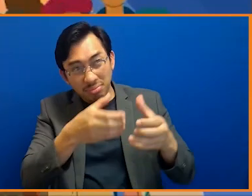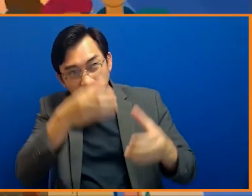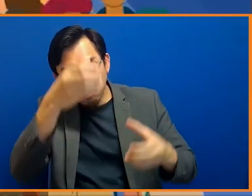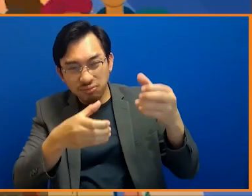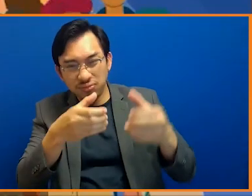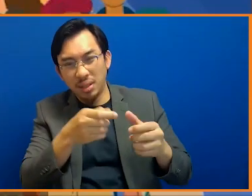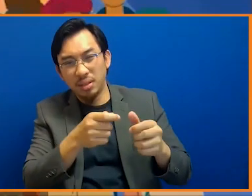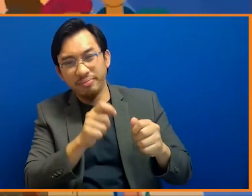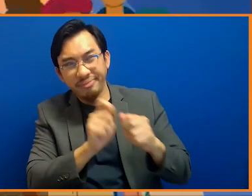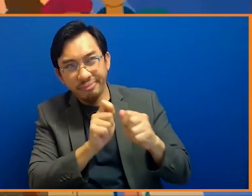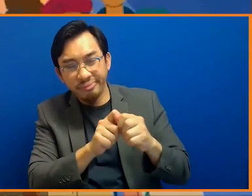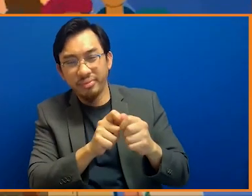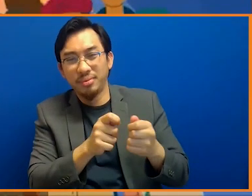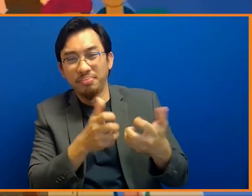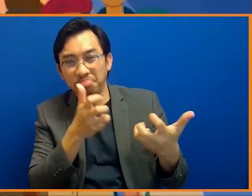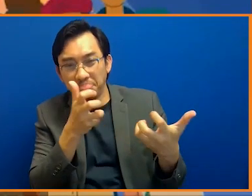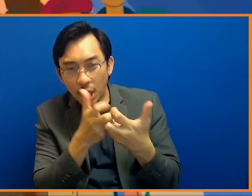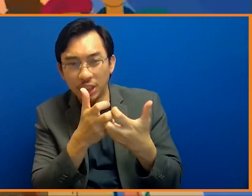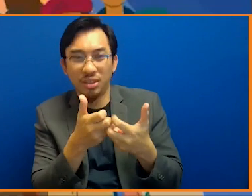escape building. Now,